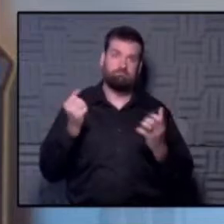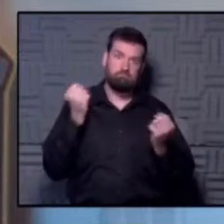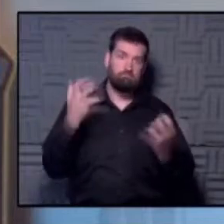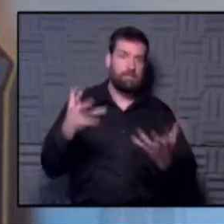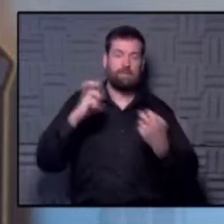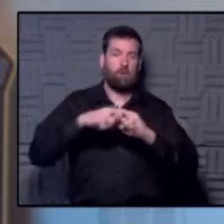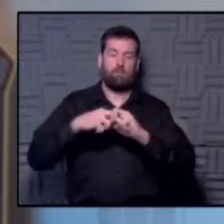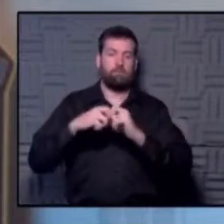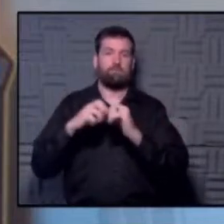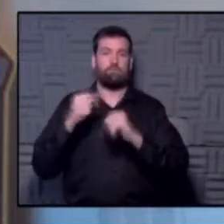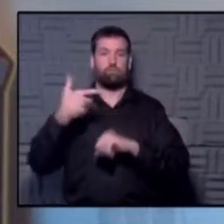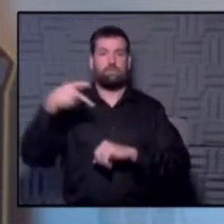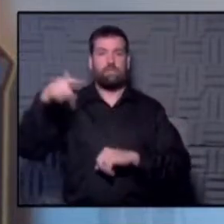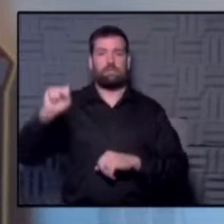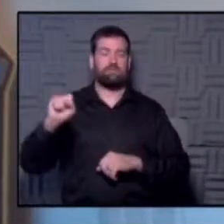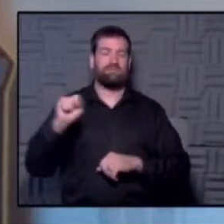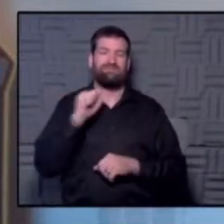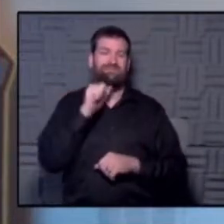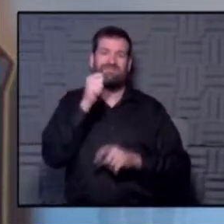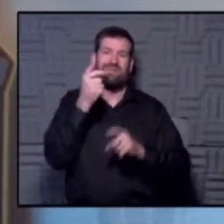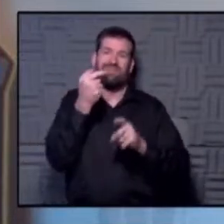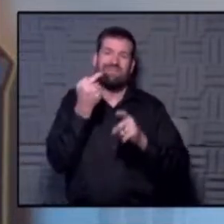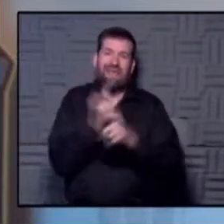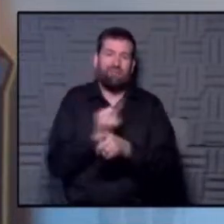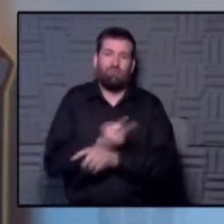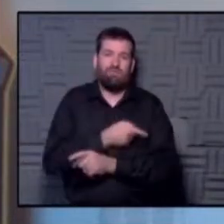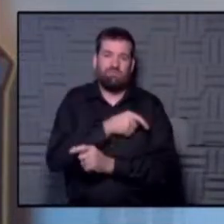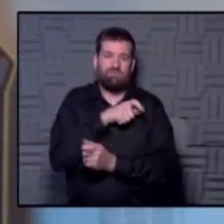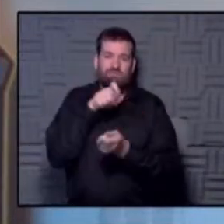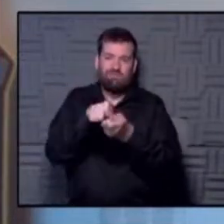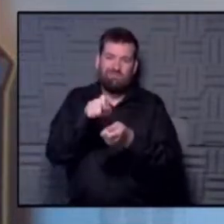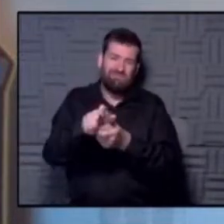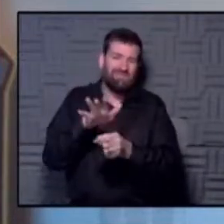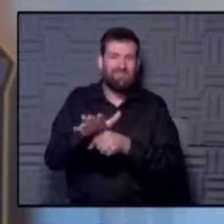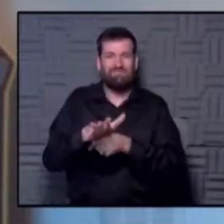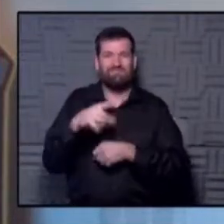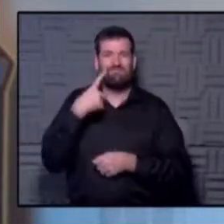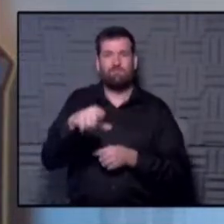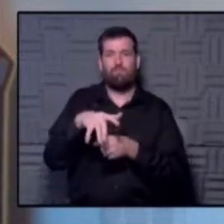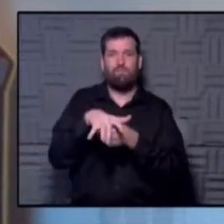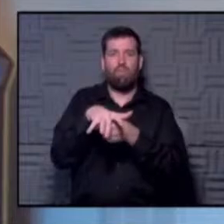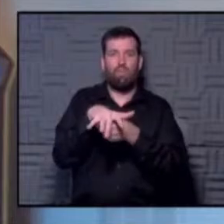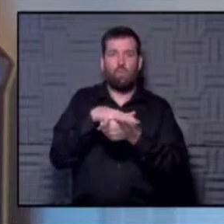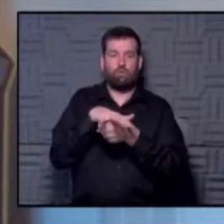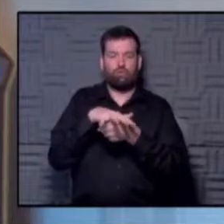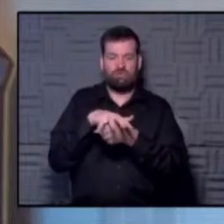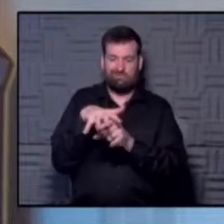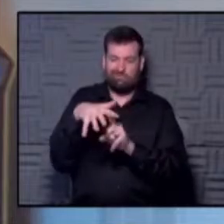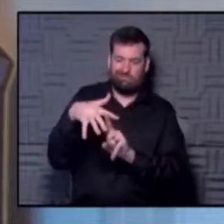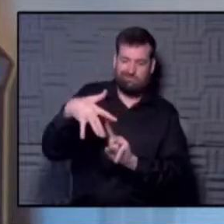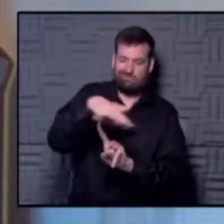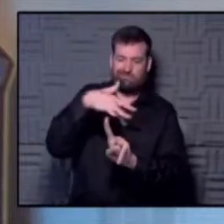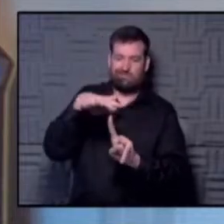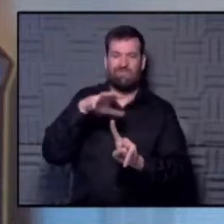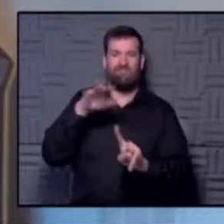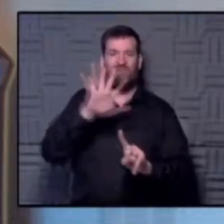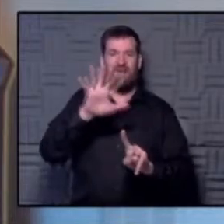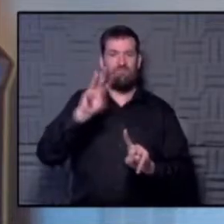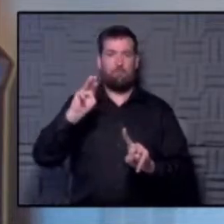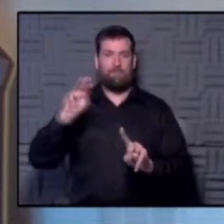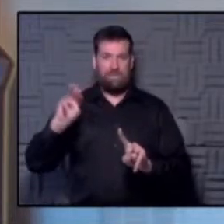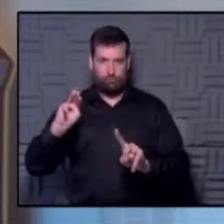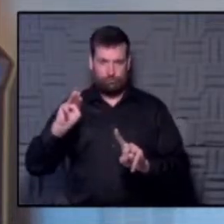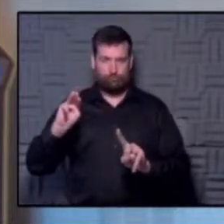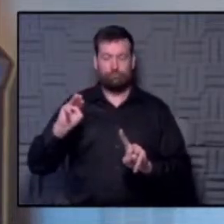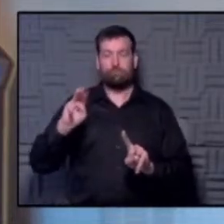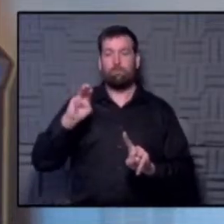with GPS. Well, GPS is not really accurate enough to give you knowledge about location within 5 meters, let alone the 2 meters that